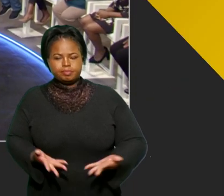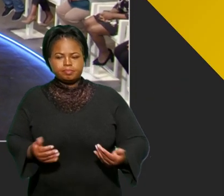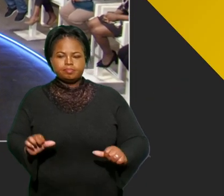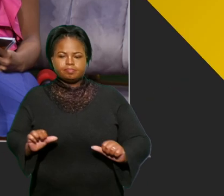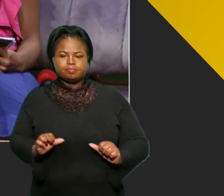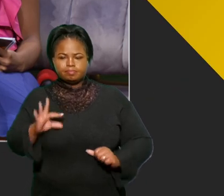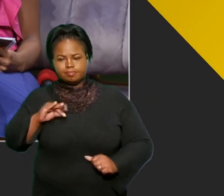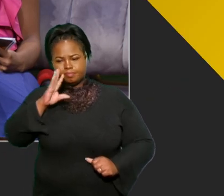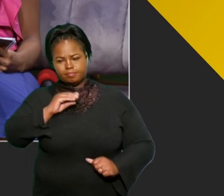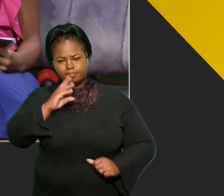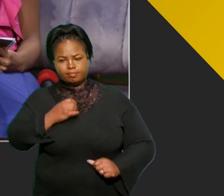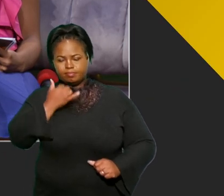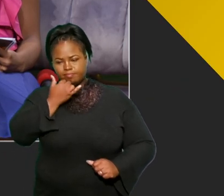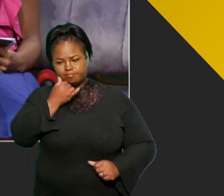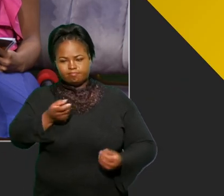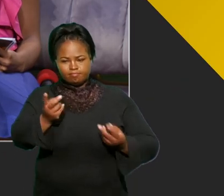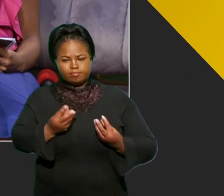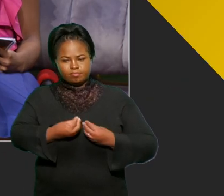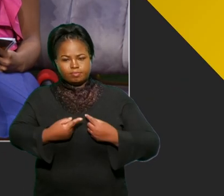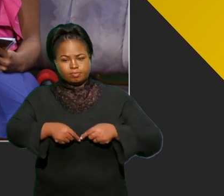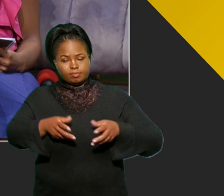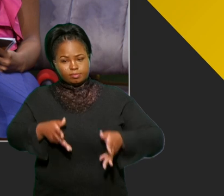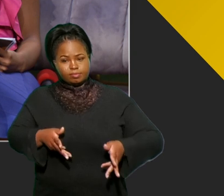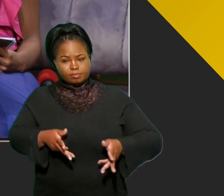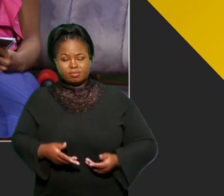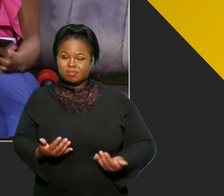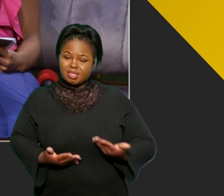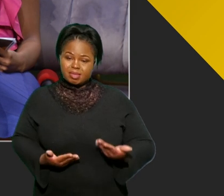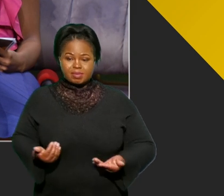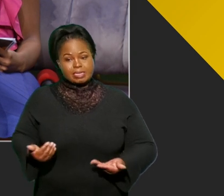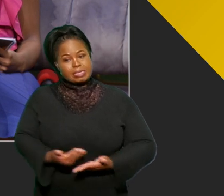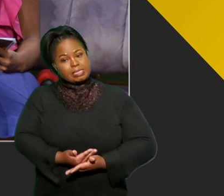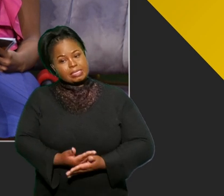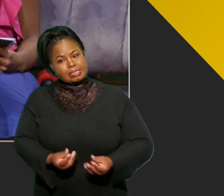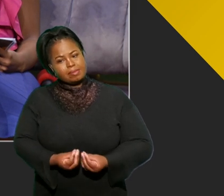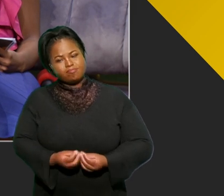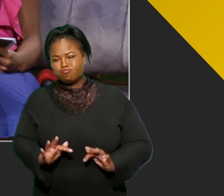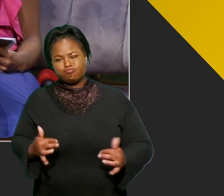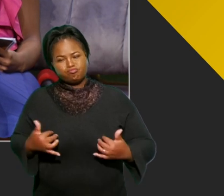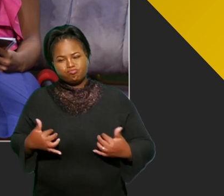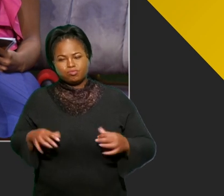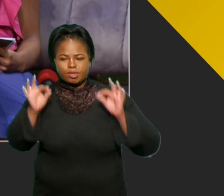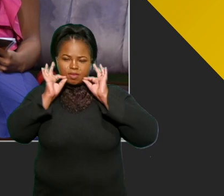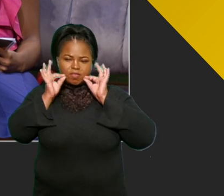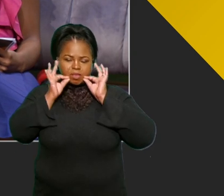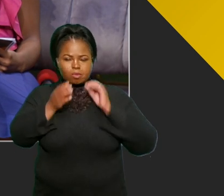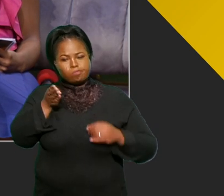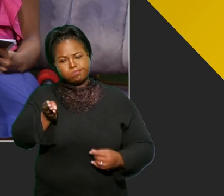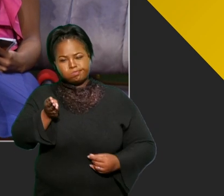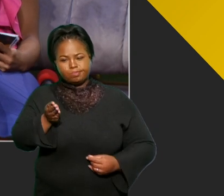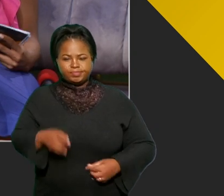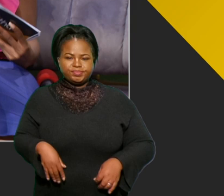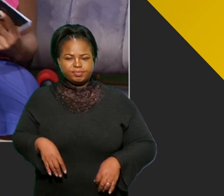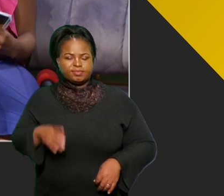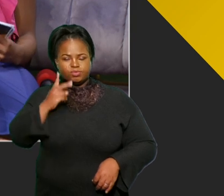Welcome back to Daily Thetha. Siyajabula ukuthi ukwazile ukuthi uhlale nathi. Mhlambe khona okuphuthiwe ungakhathazeki, ungakukhona ukuthi uye ku-Facebook and we go to